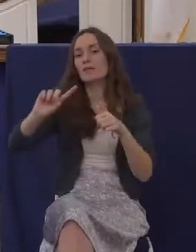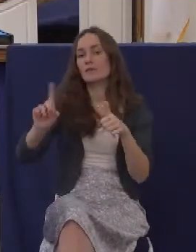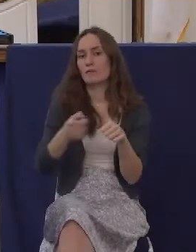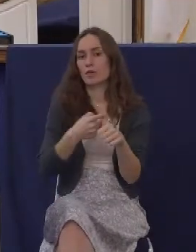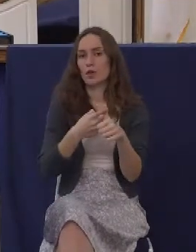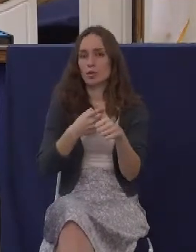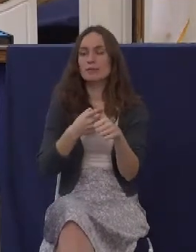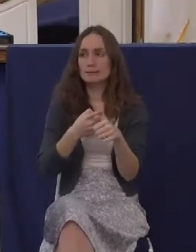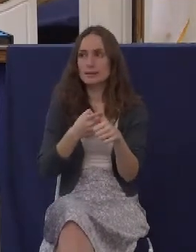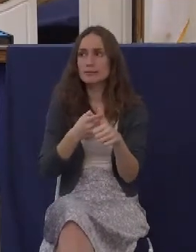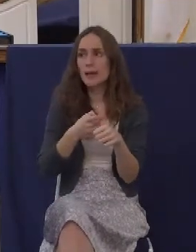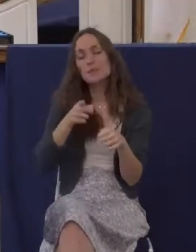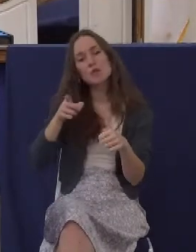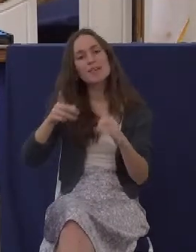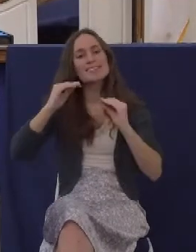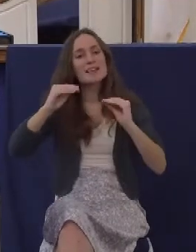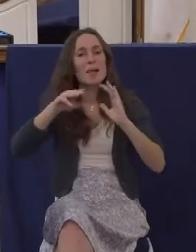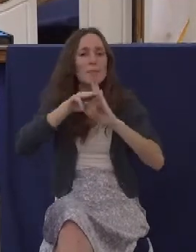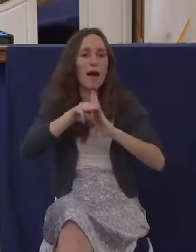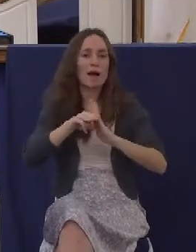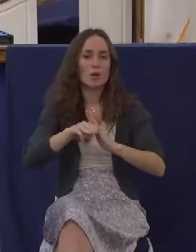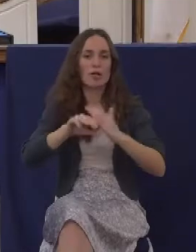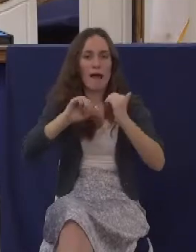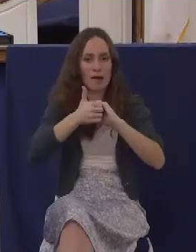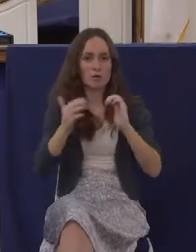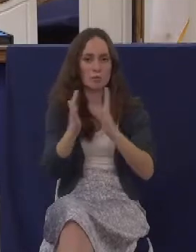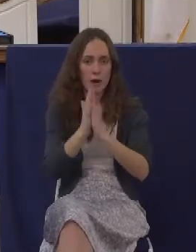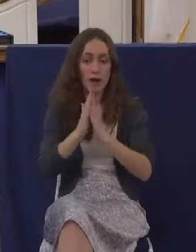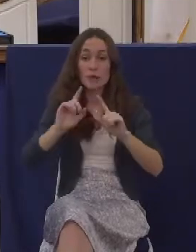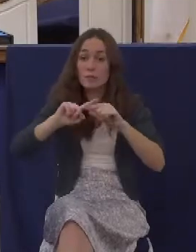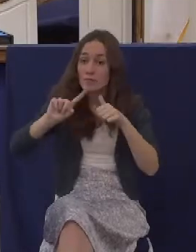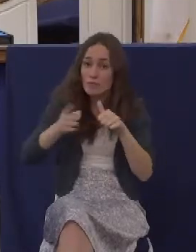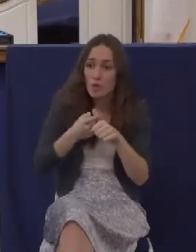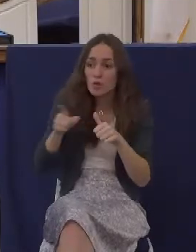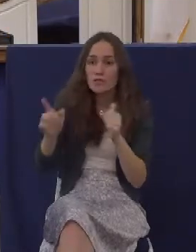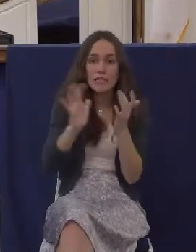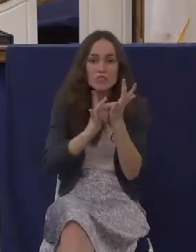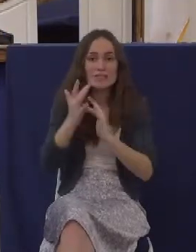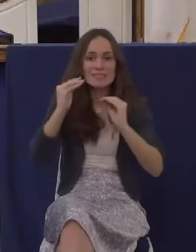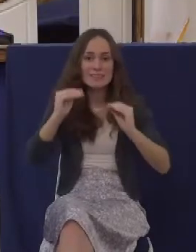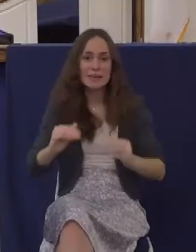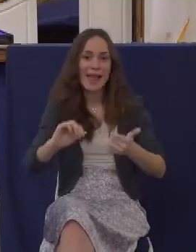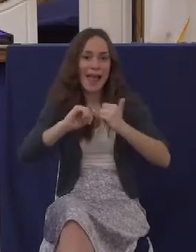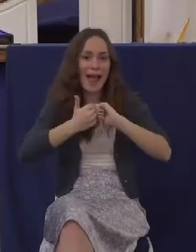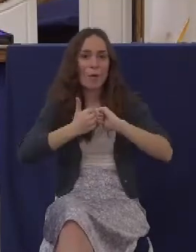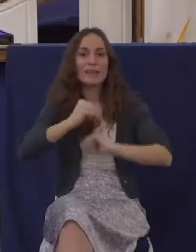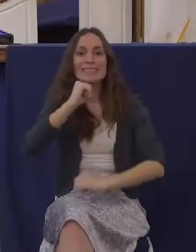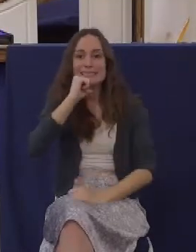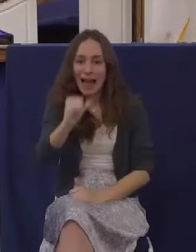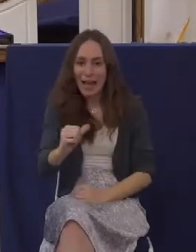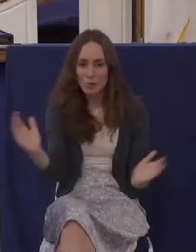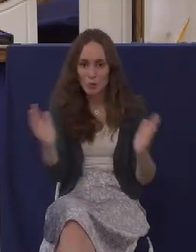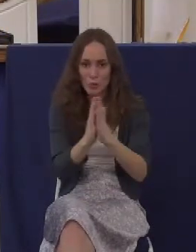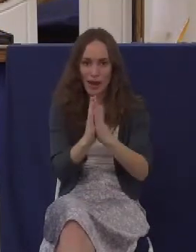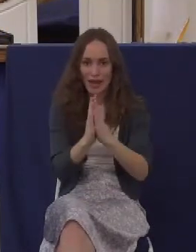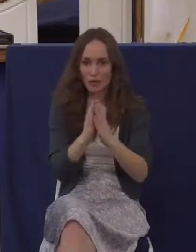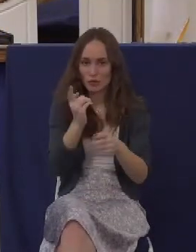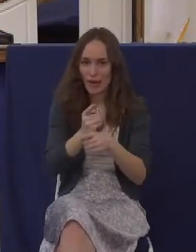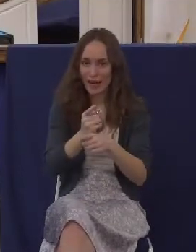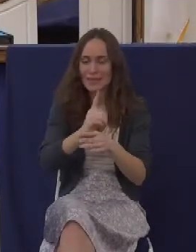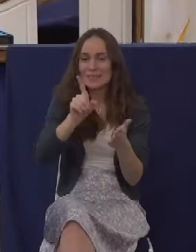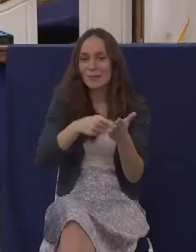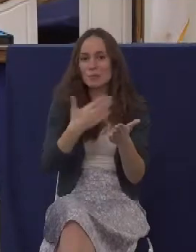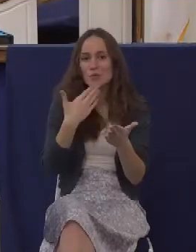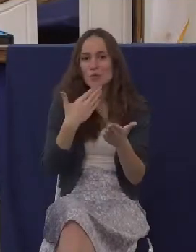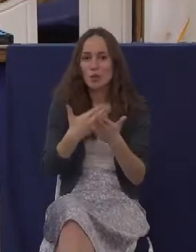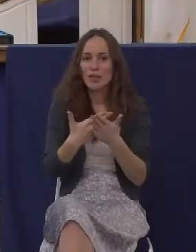them kind of a model on which to use to pray, he will teach them some things not to do. You know, sometimes you have to unteach people before you